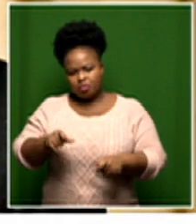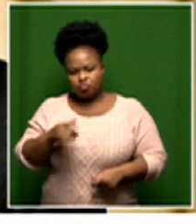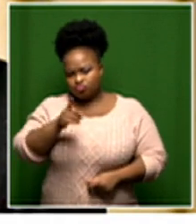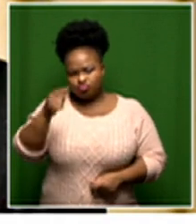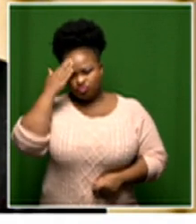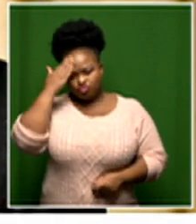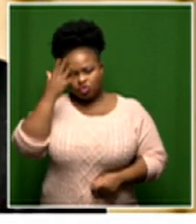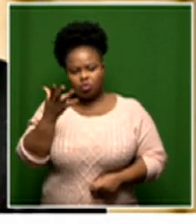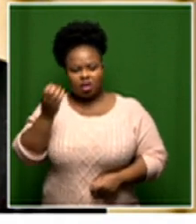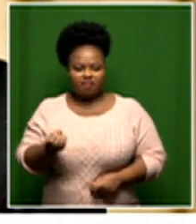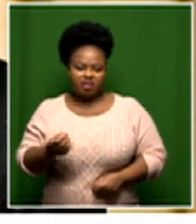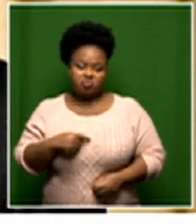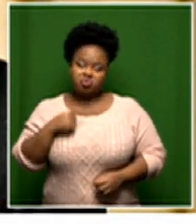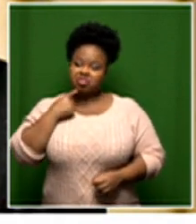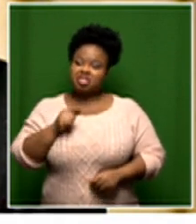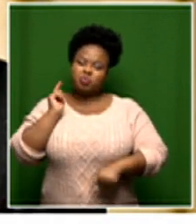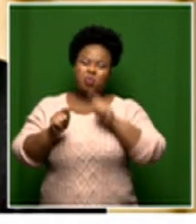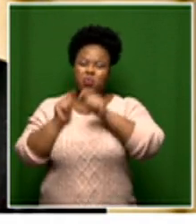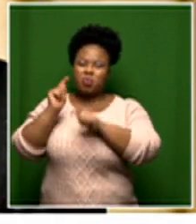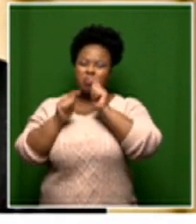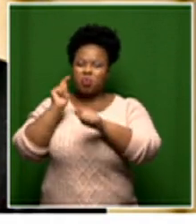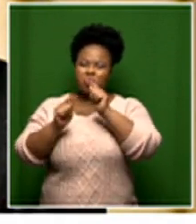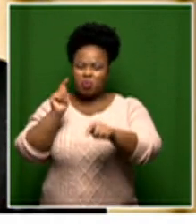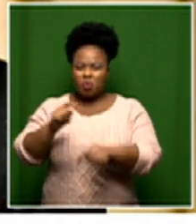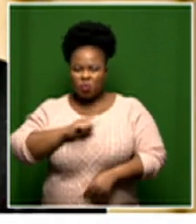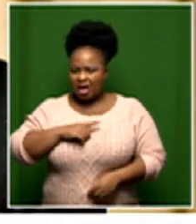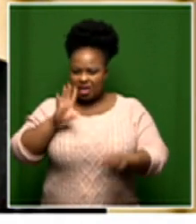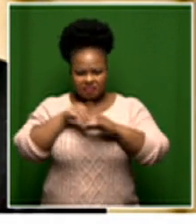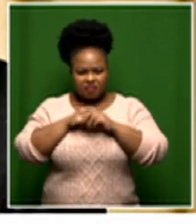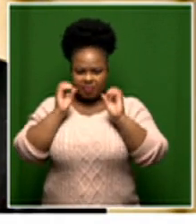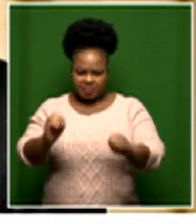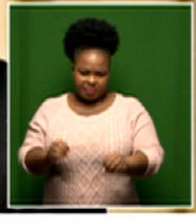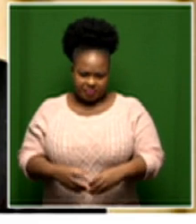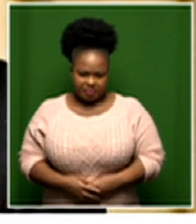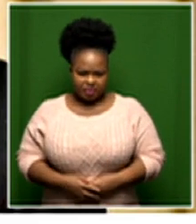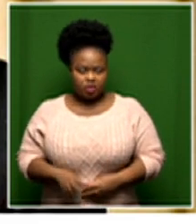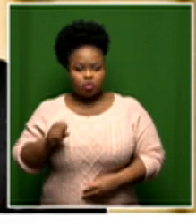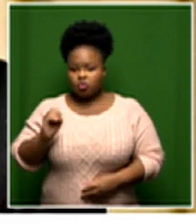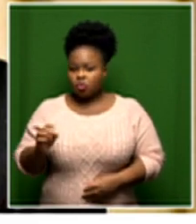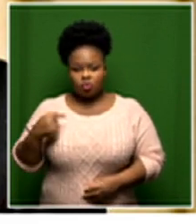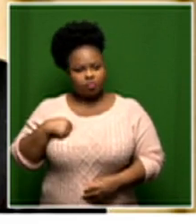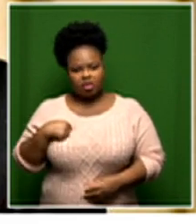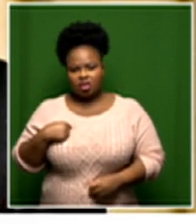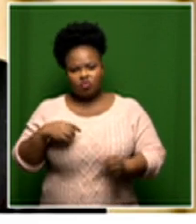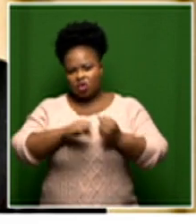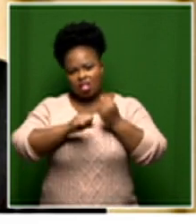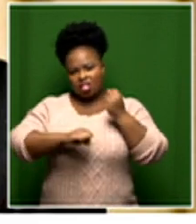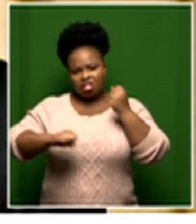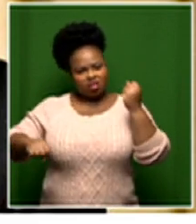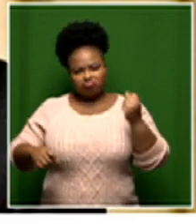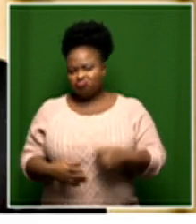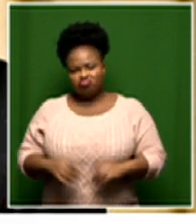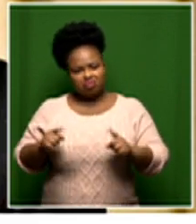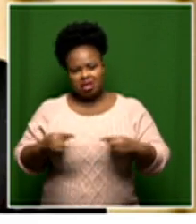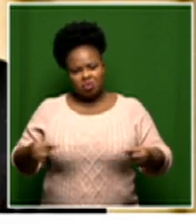the luxury to just criticize and not being involved in any of these issues. And so I would not spend much time to